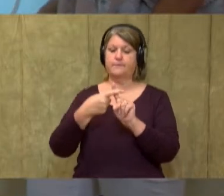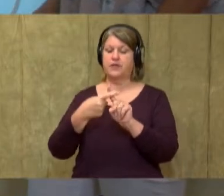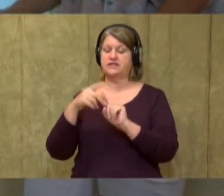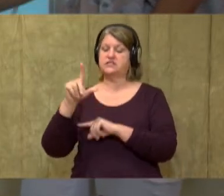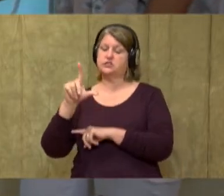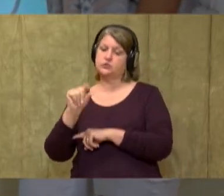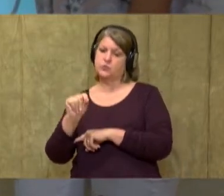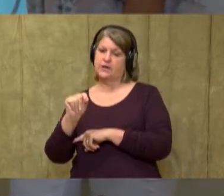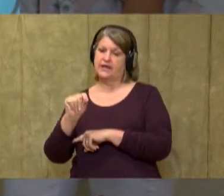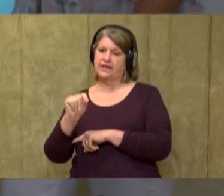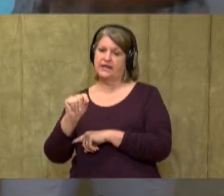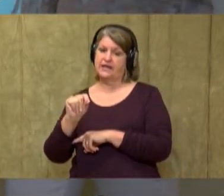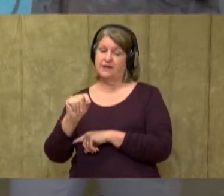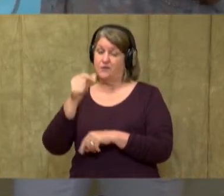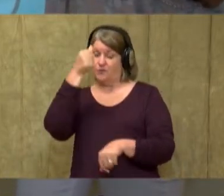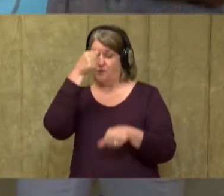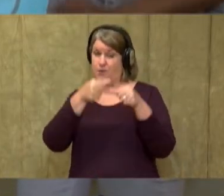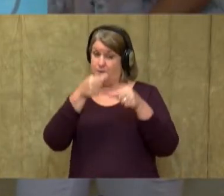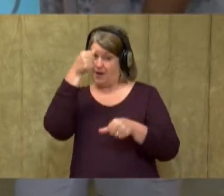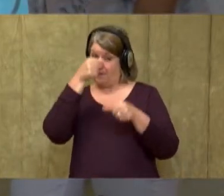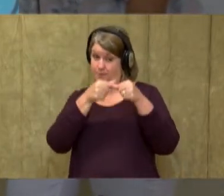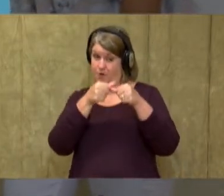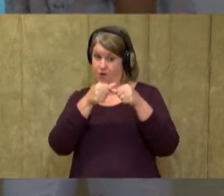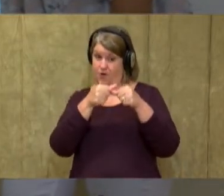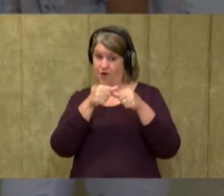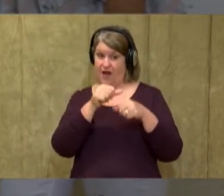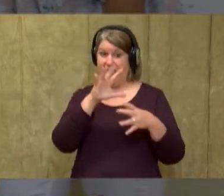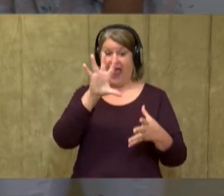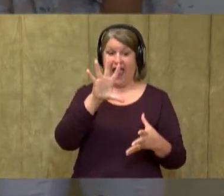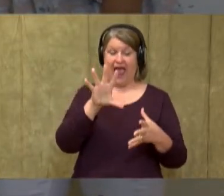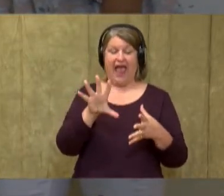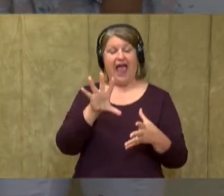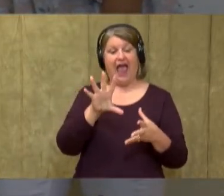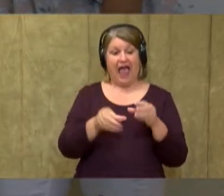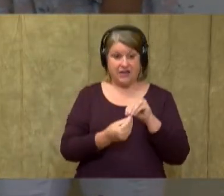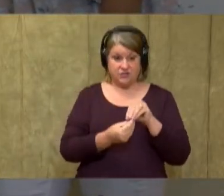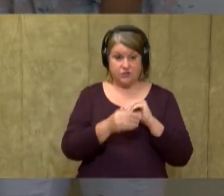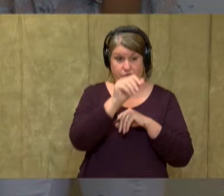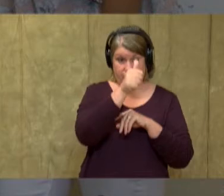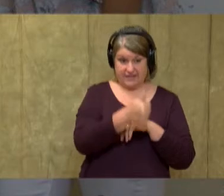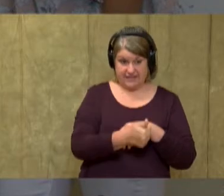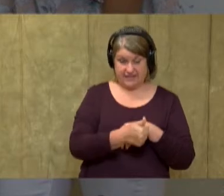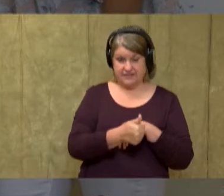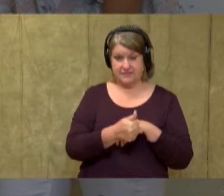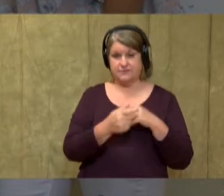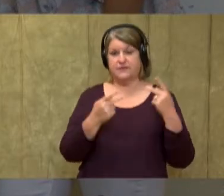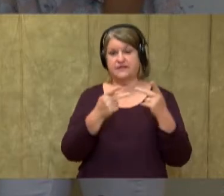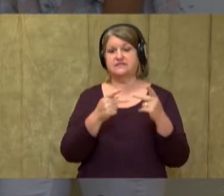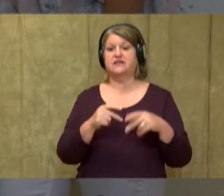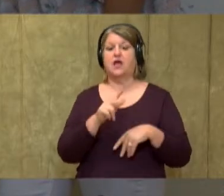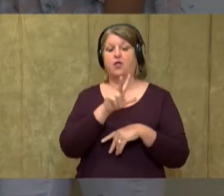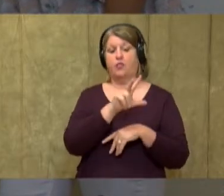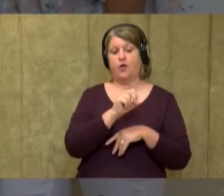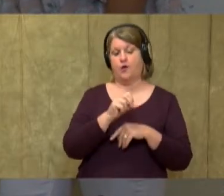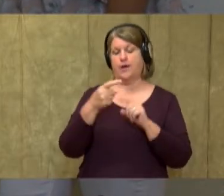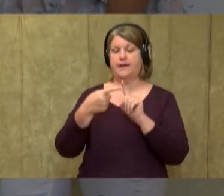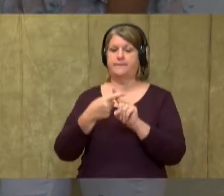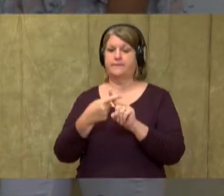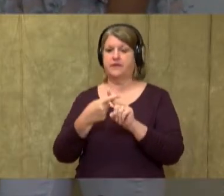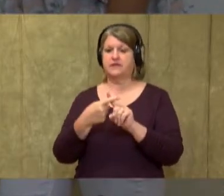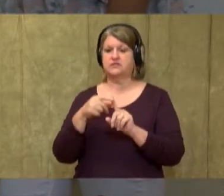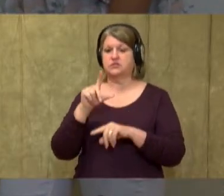the 20. Remember, you can add your tens. So 30 plus the